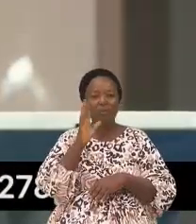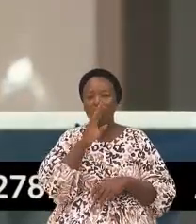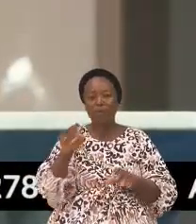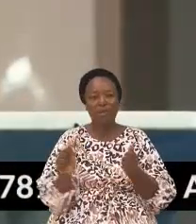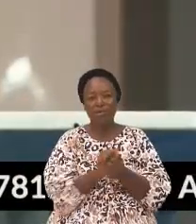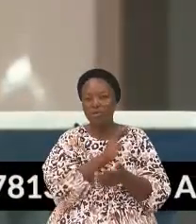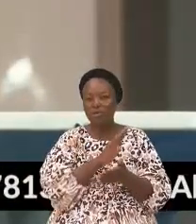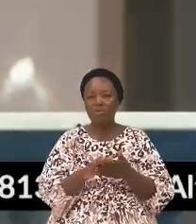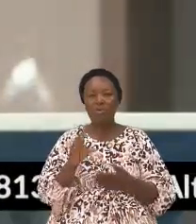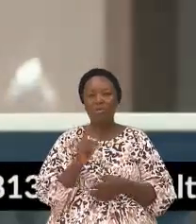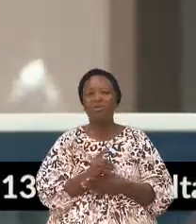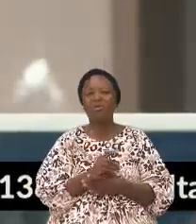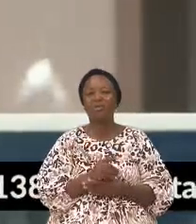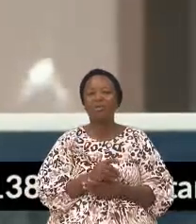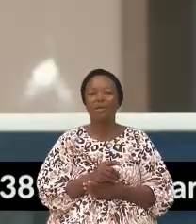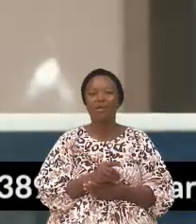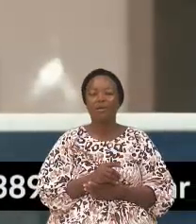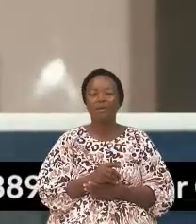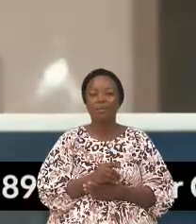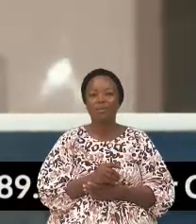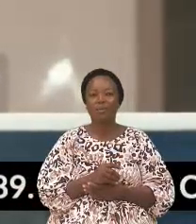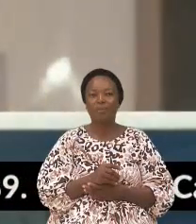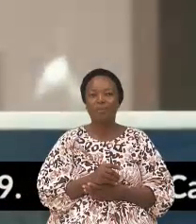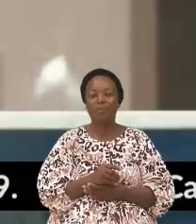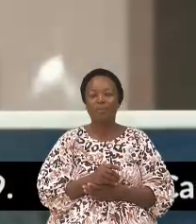will be broken.